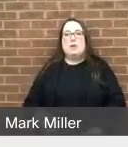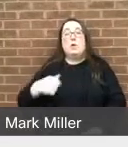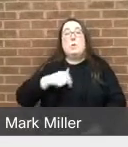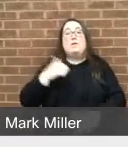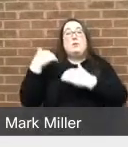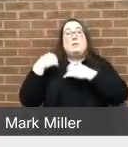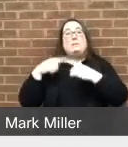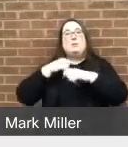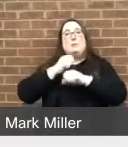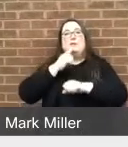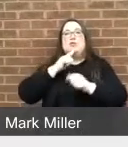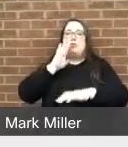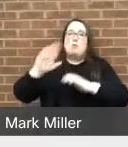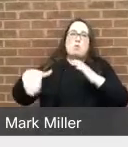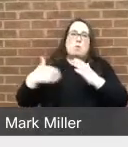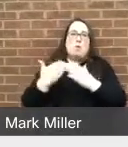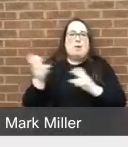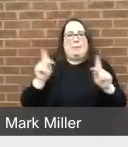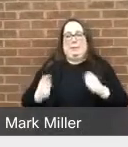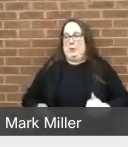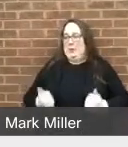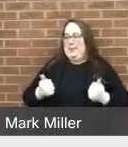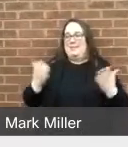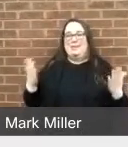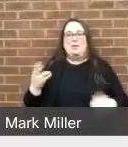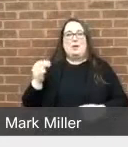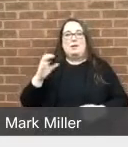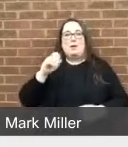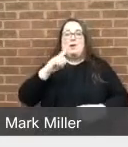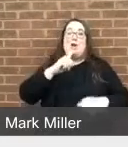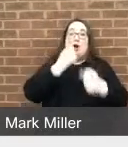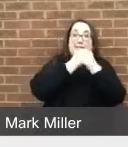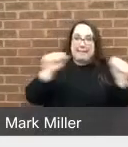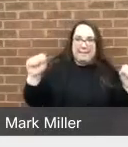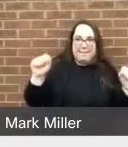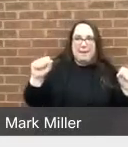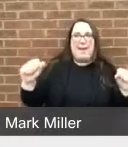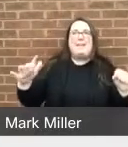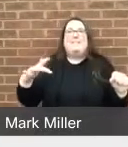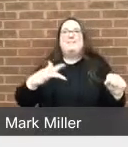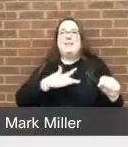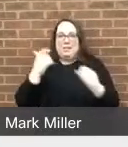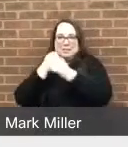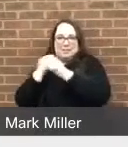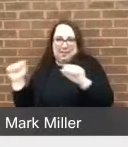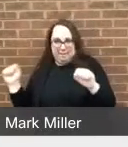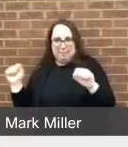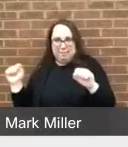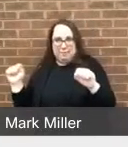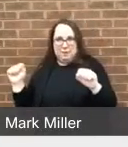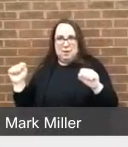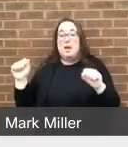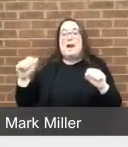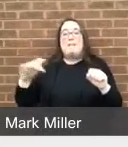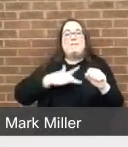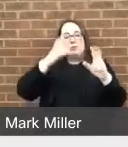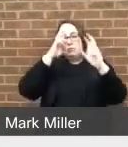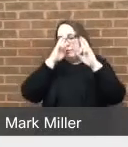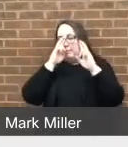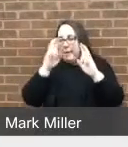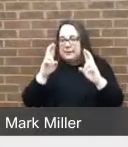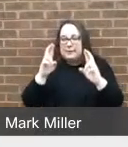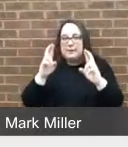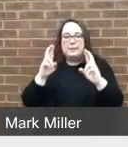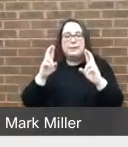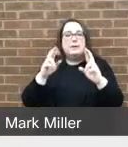that all our residents are safe and feel safe and respected and